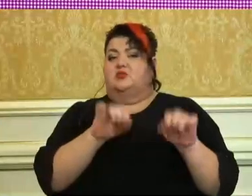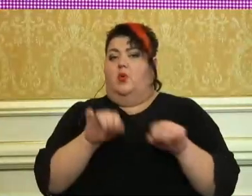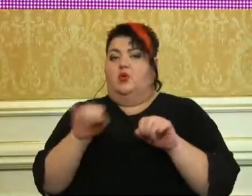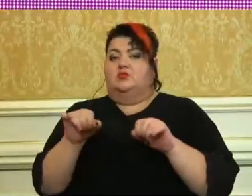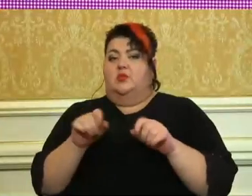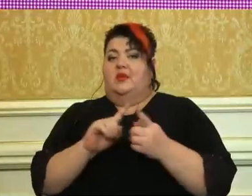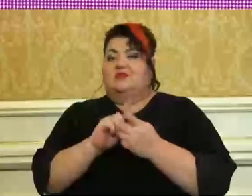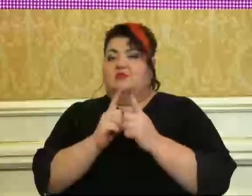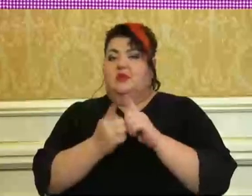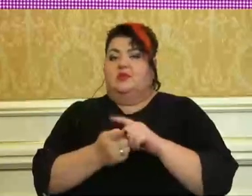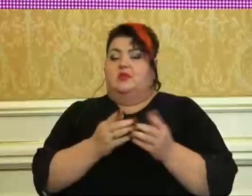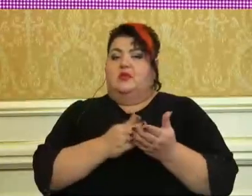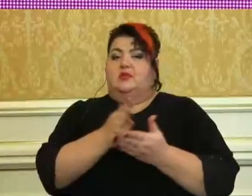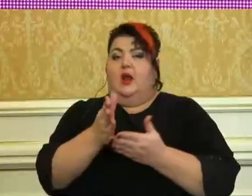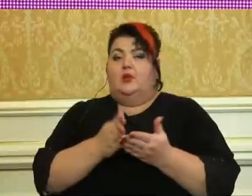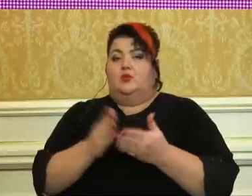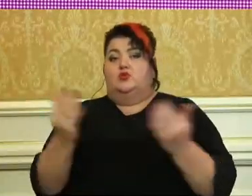girls' lives.